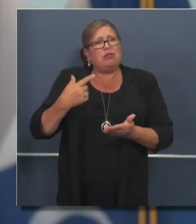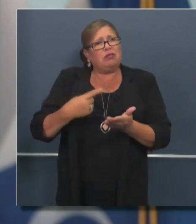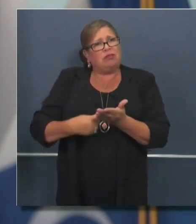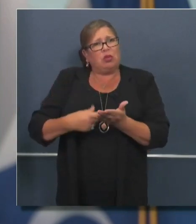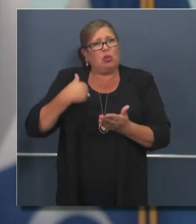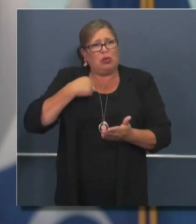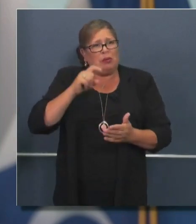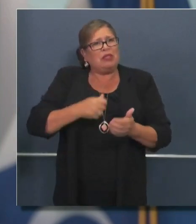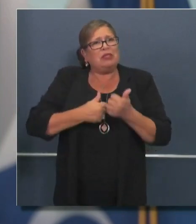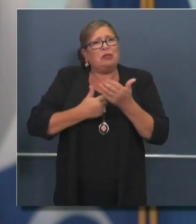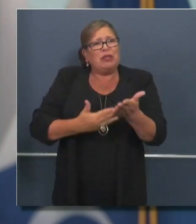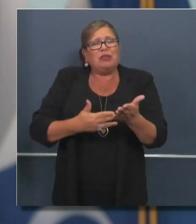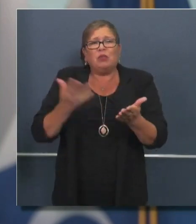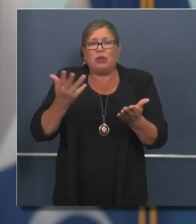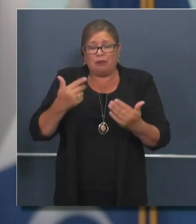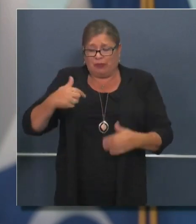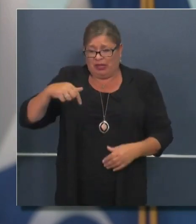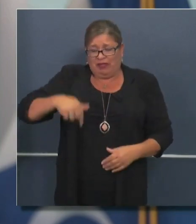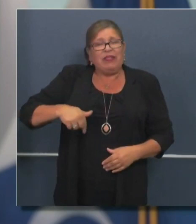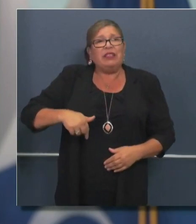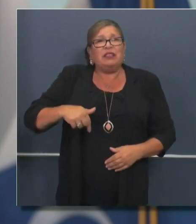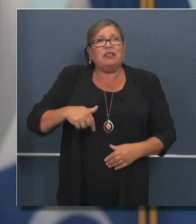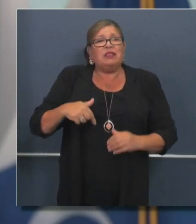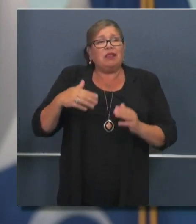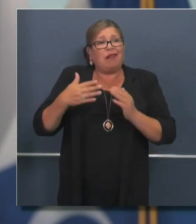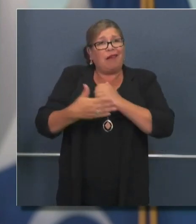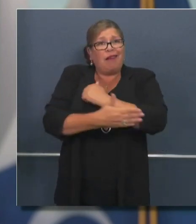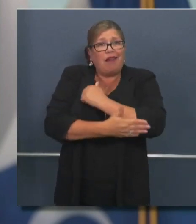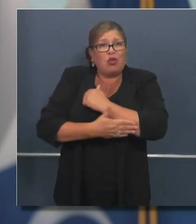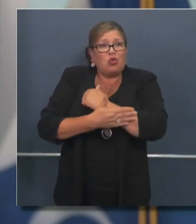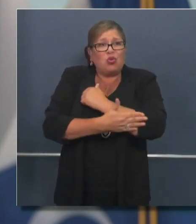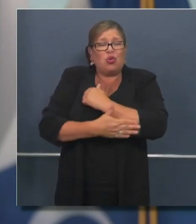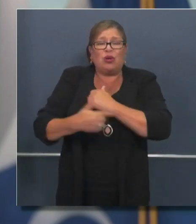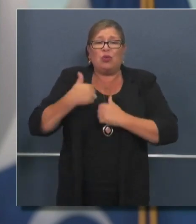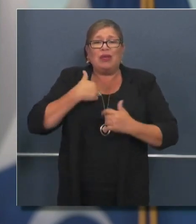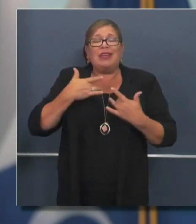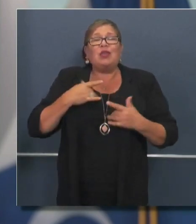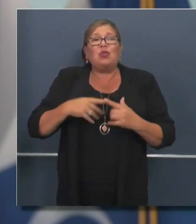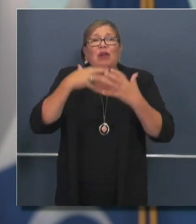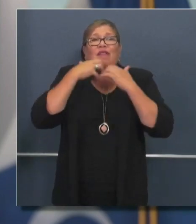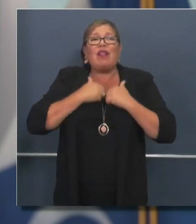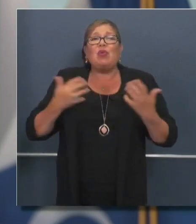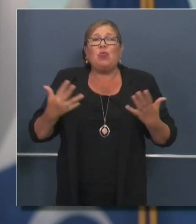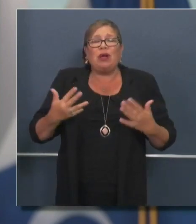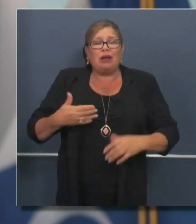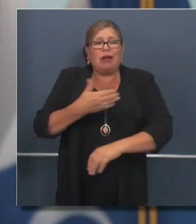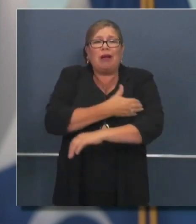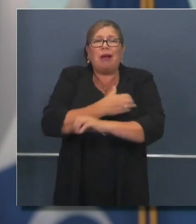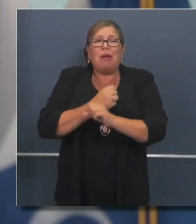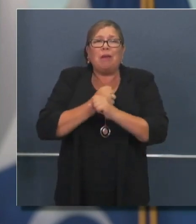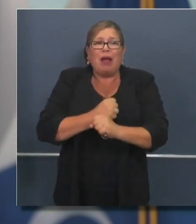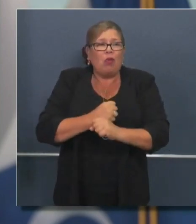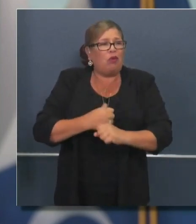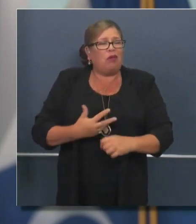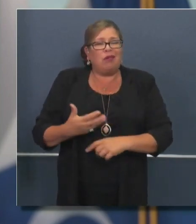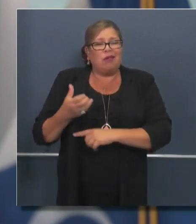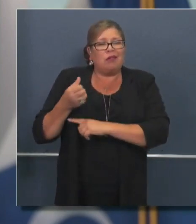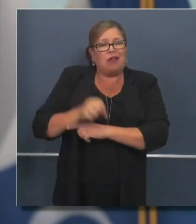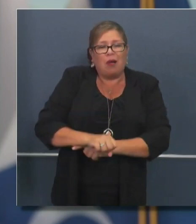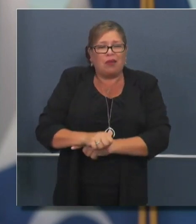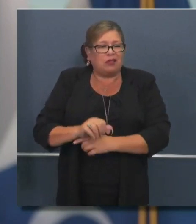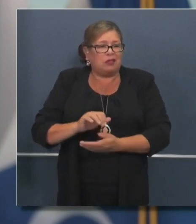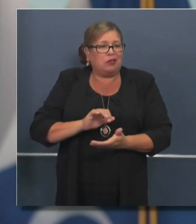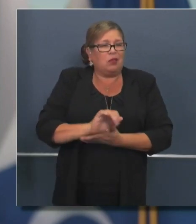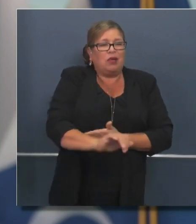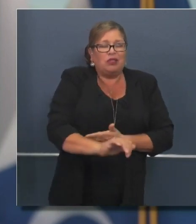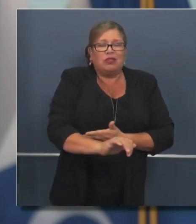a recognition that we have a country that predominantly values power, dominance, and aggression over